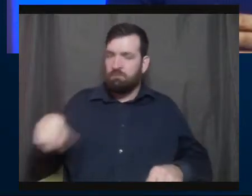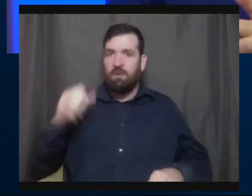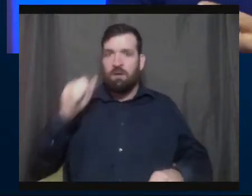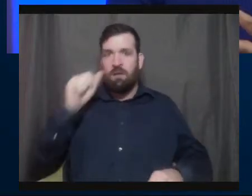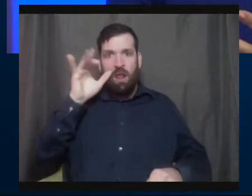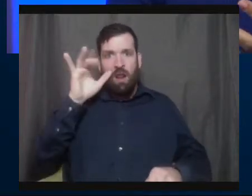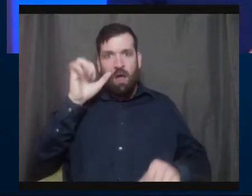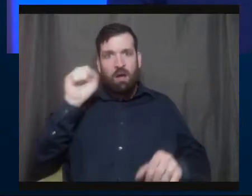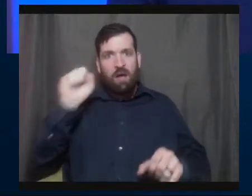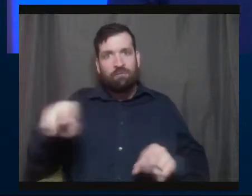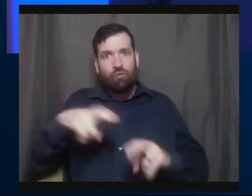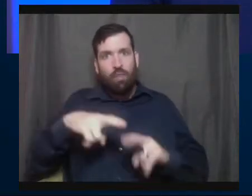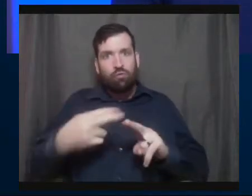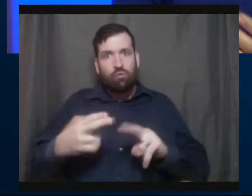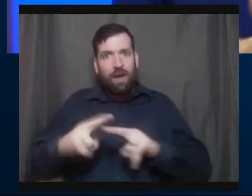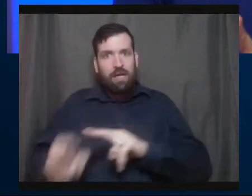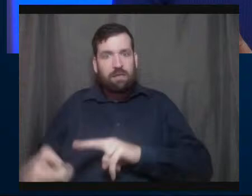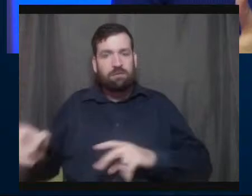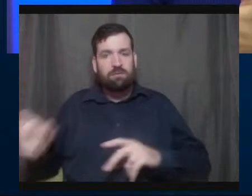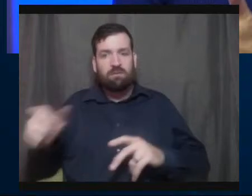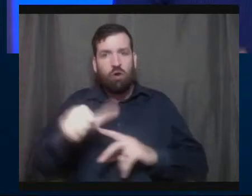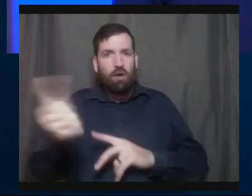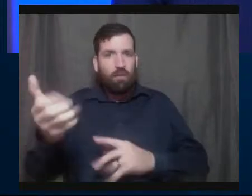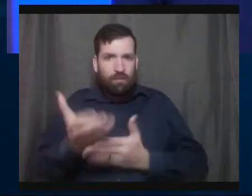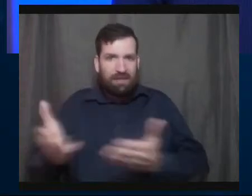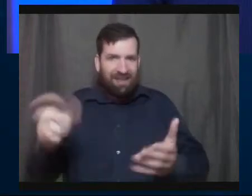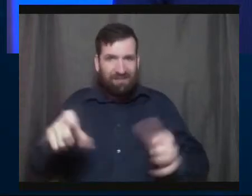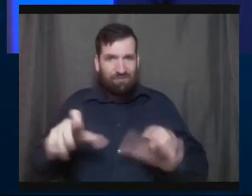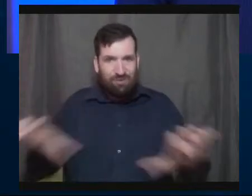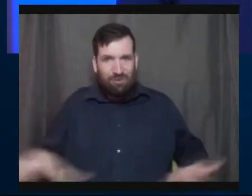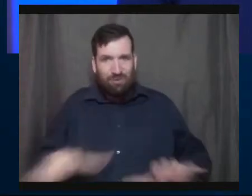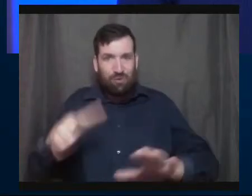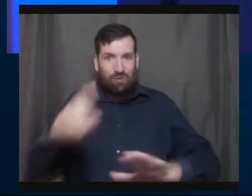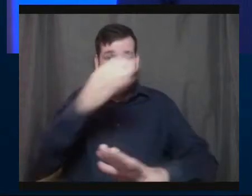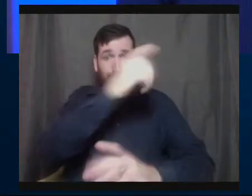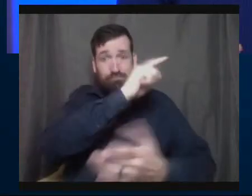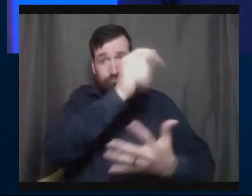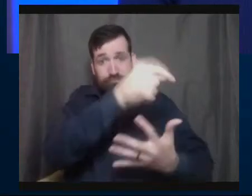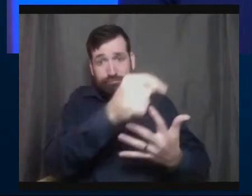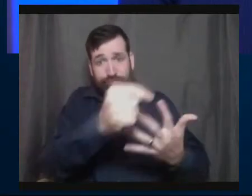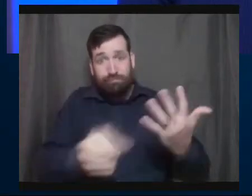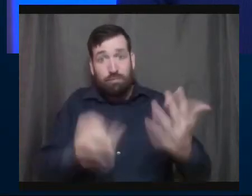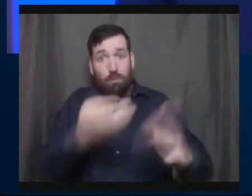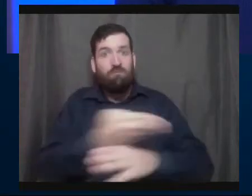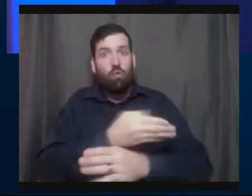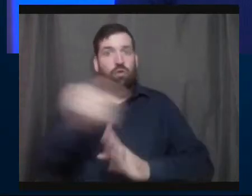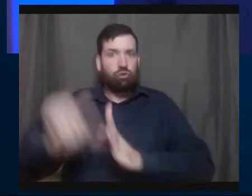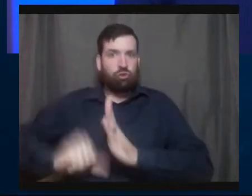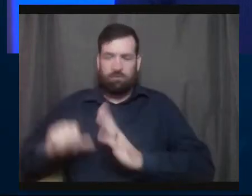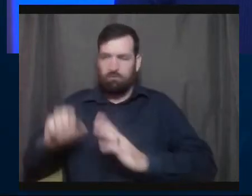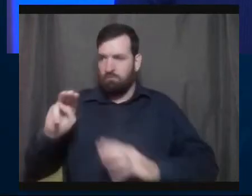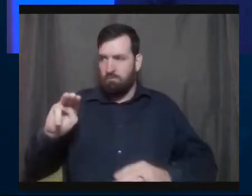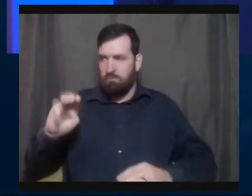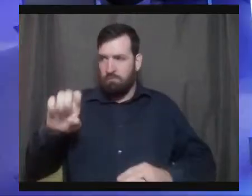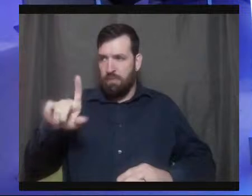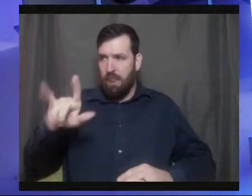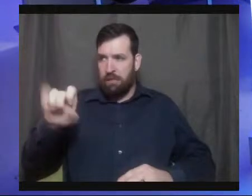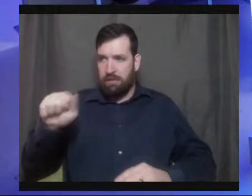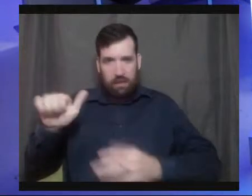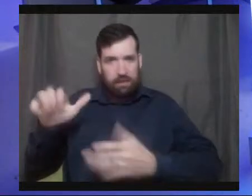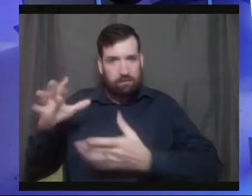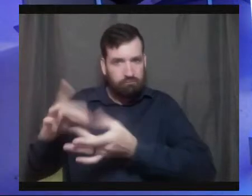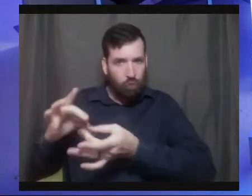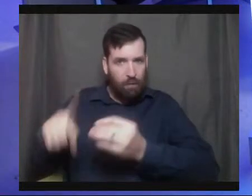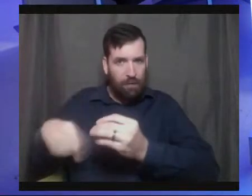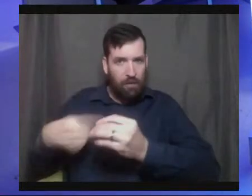weight and have so many other things they have to do before they even get to the surgery. We were talking about that, Melissa, that this is such a showing that they're